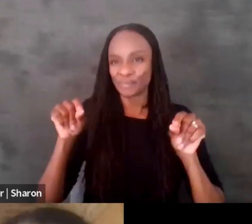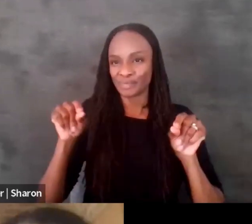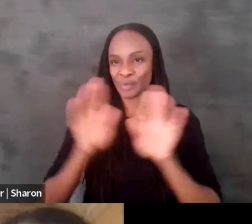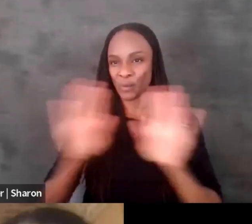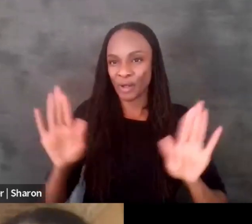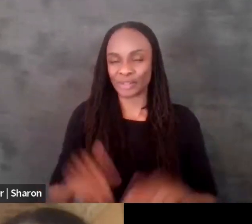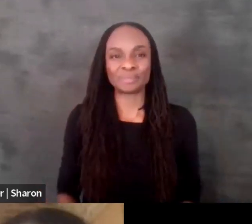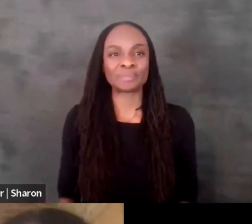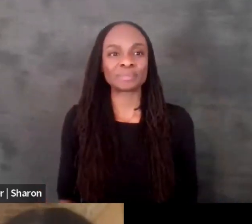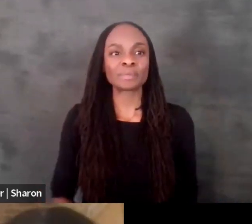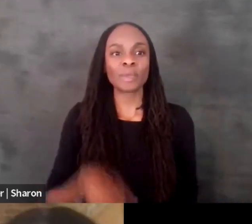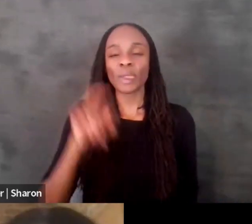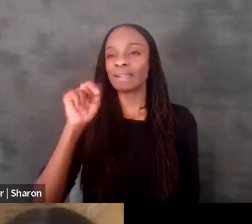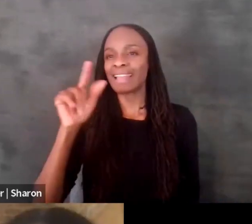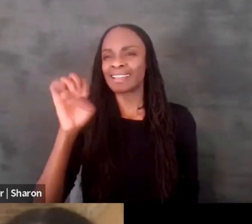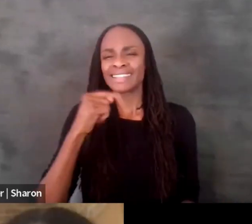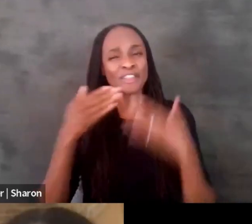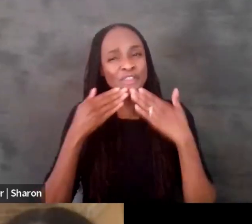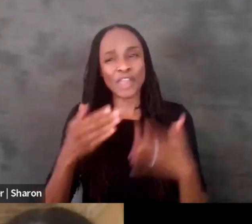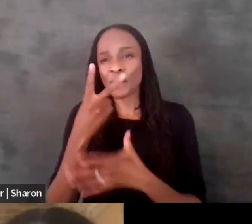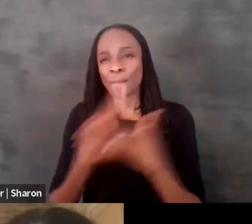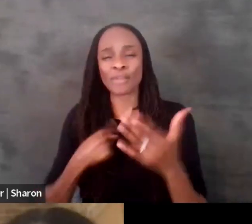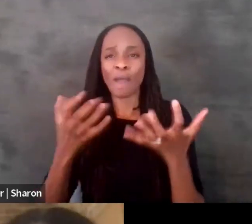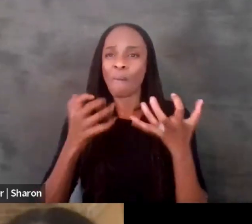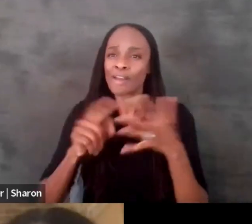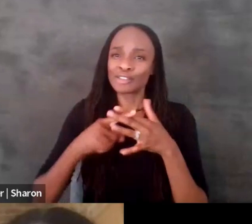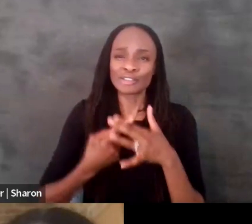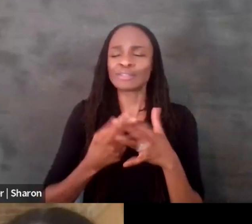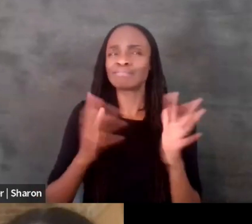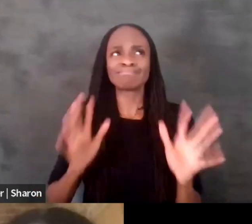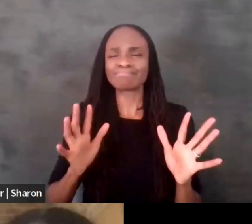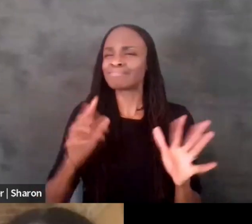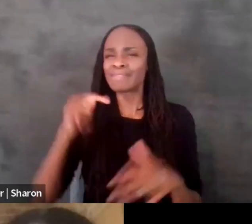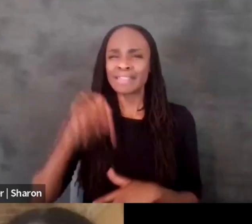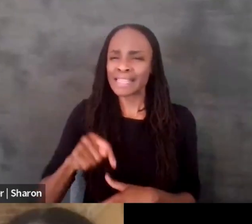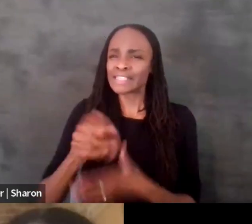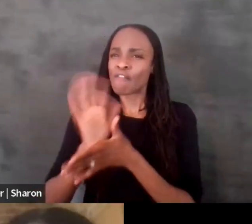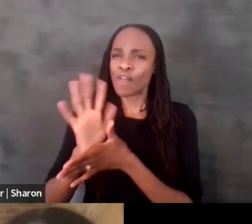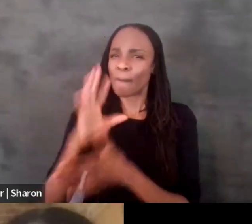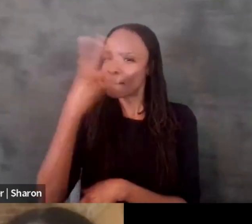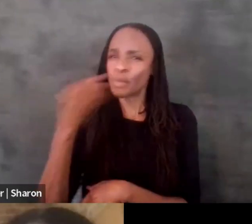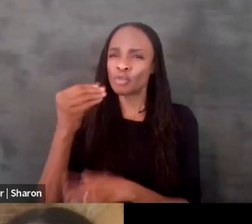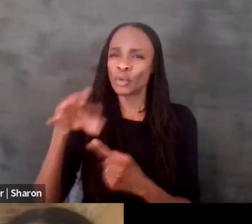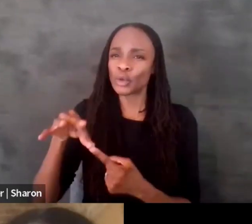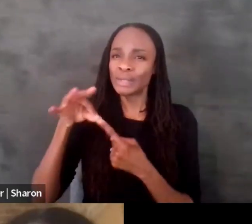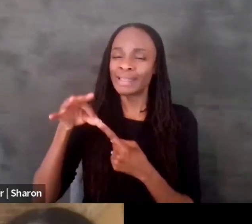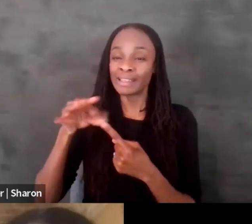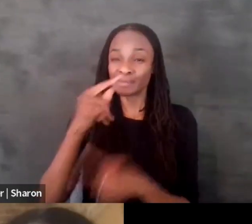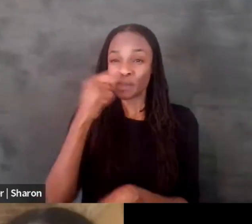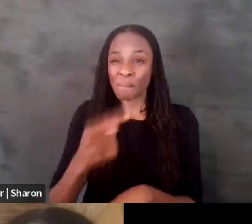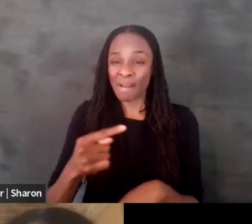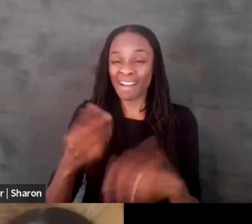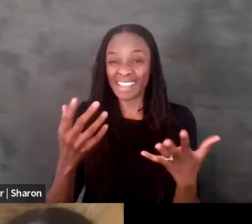both. I want to jump right in. It's such a beautiful film, so unique. Can we start with just hearing